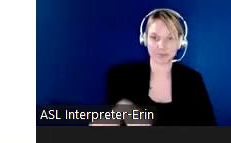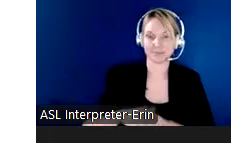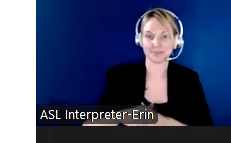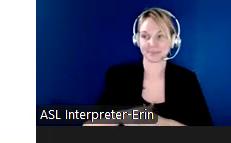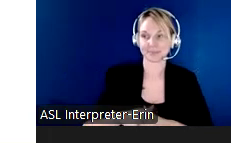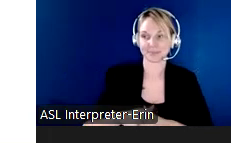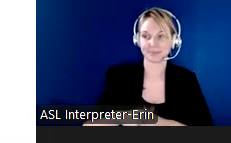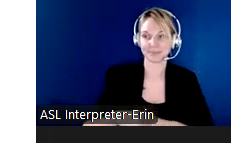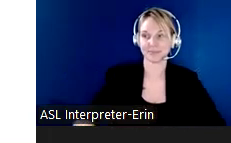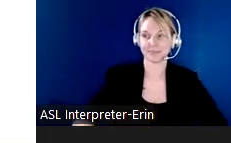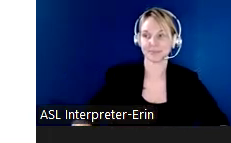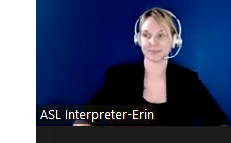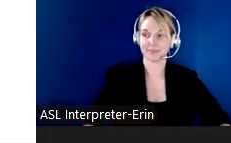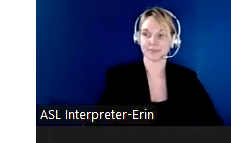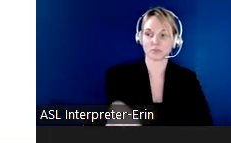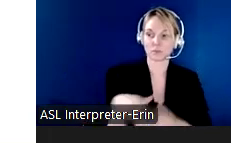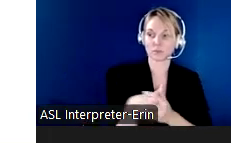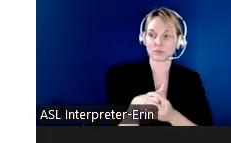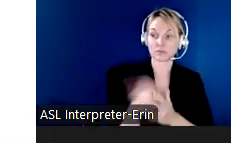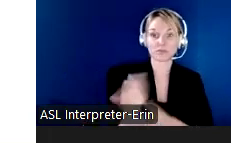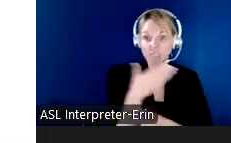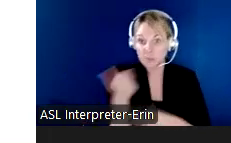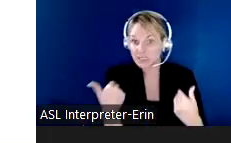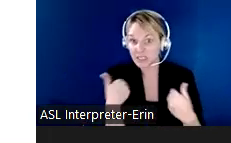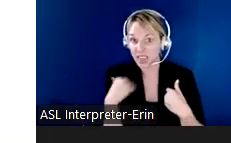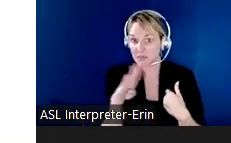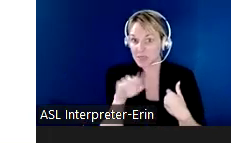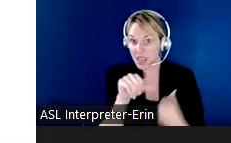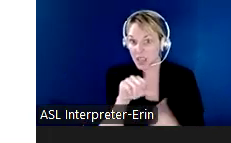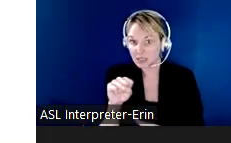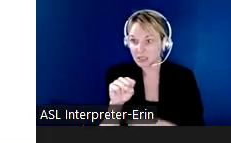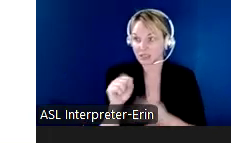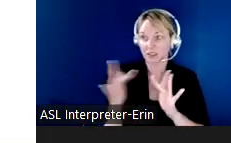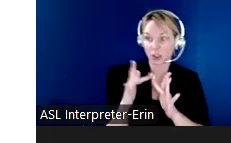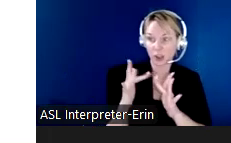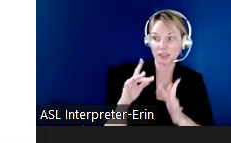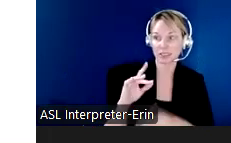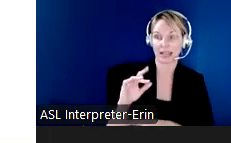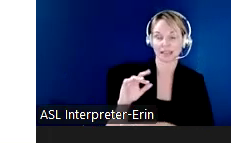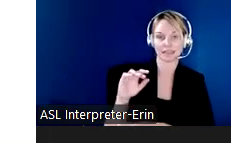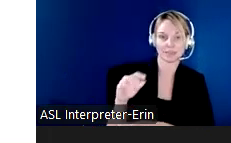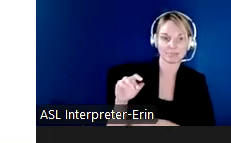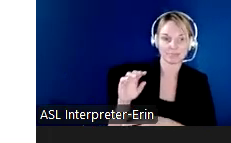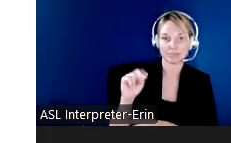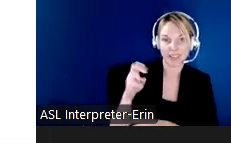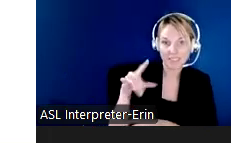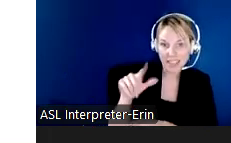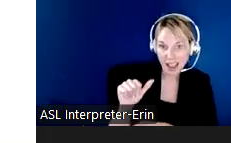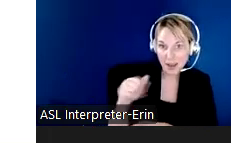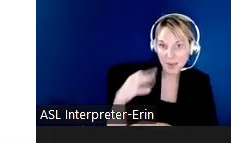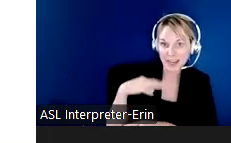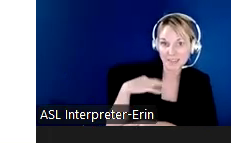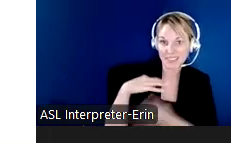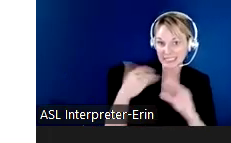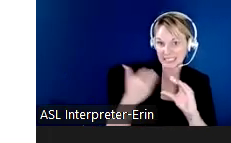Uh, is it best to have the BAs contact the HCA and the ES team for at naviabenefits.com email to